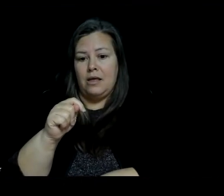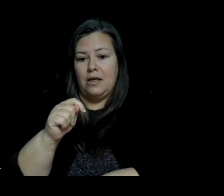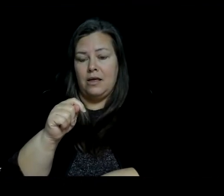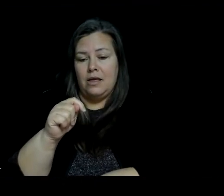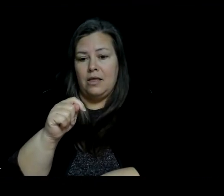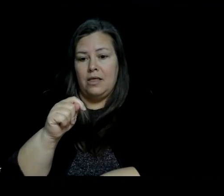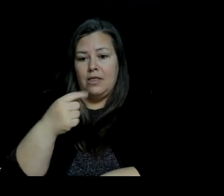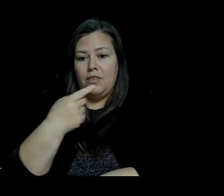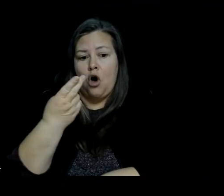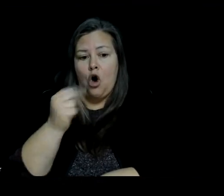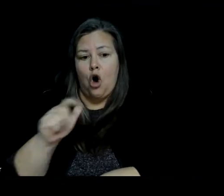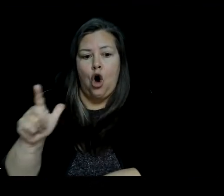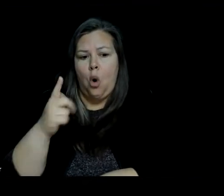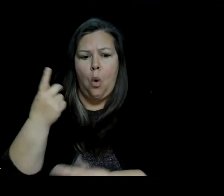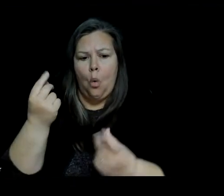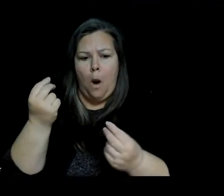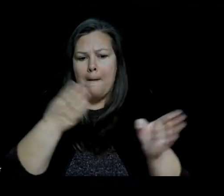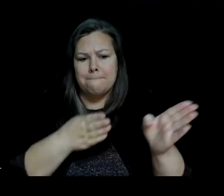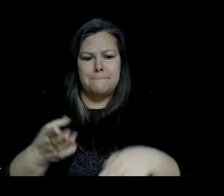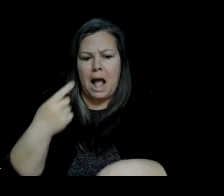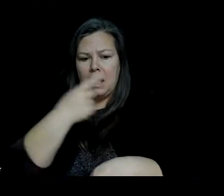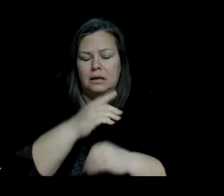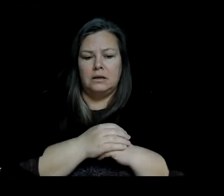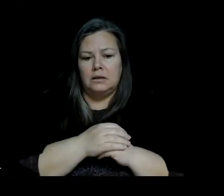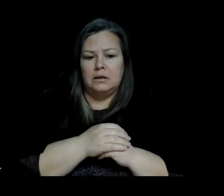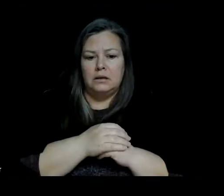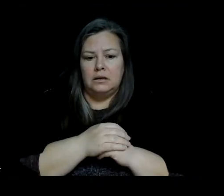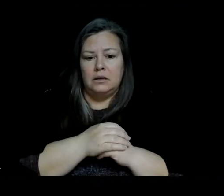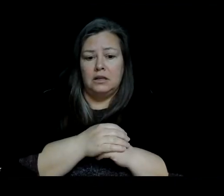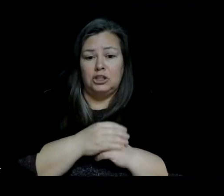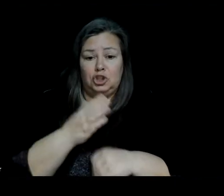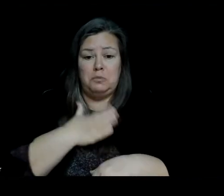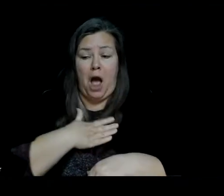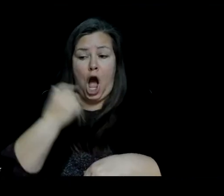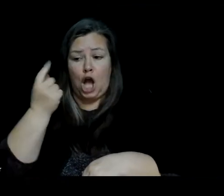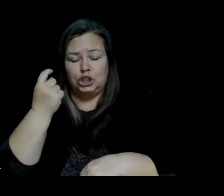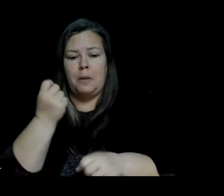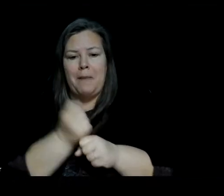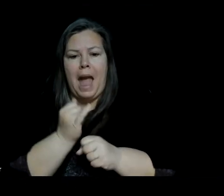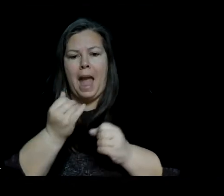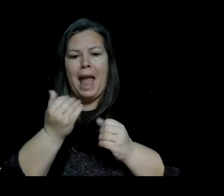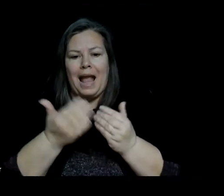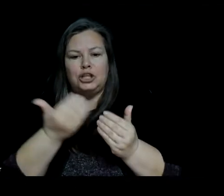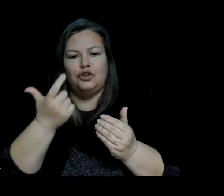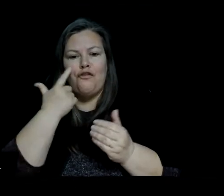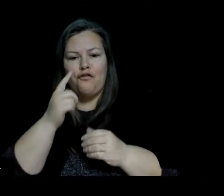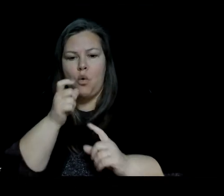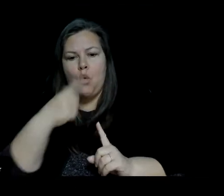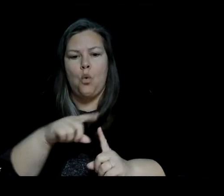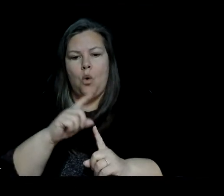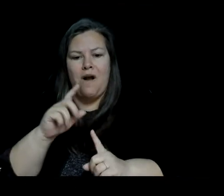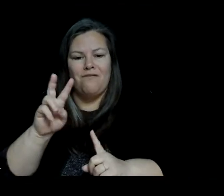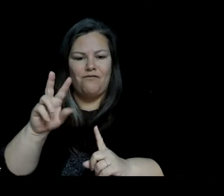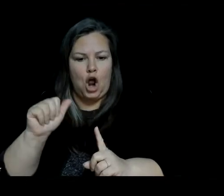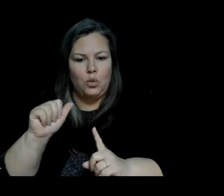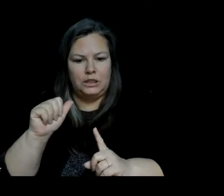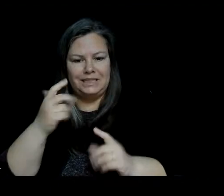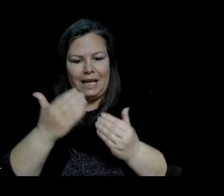I believe, my understanding is that it is to make it more accessible for veterans.